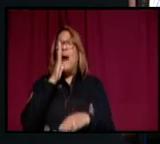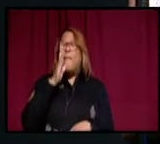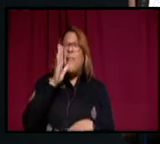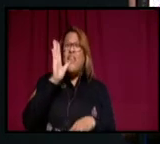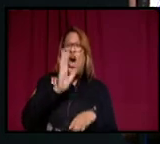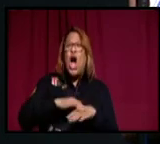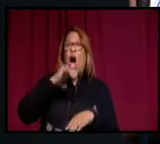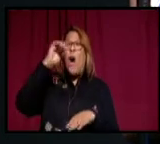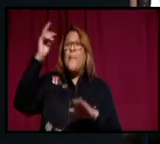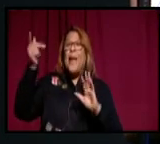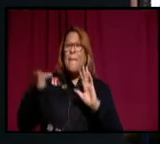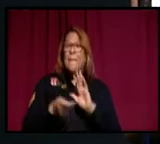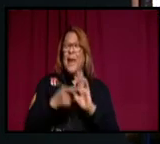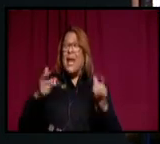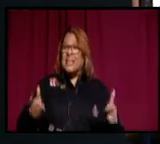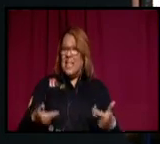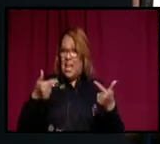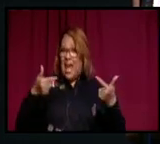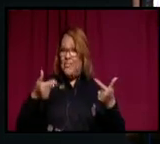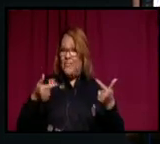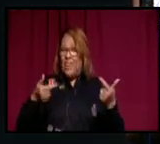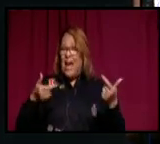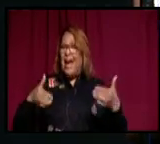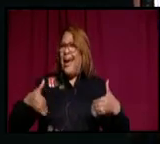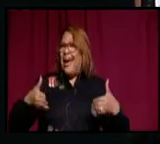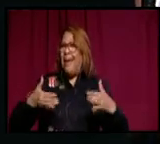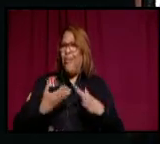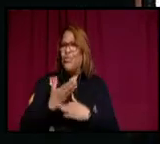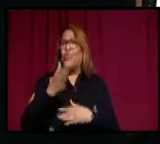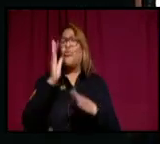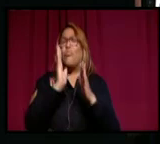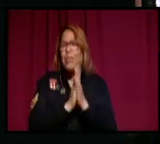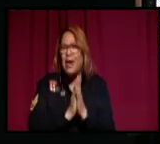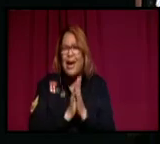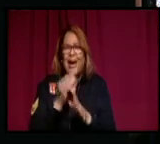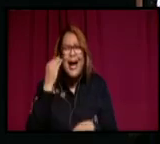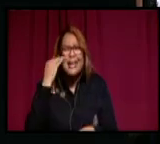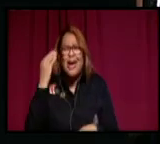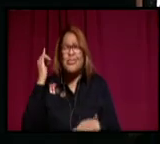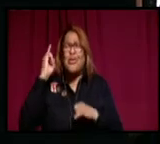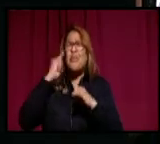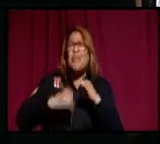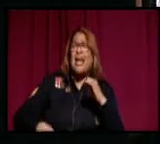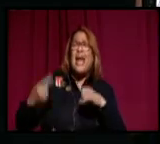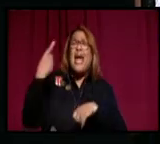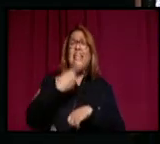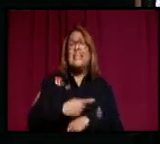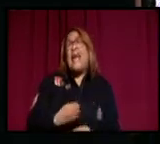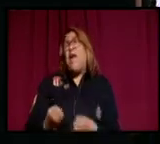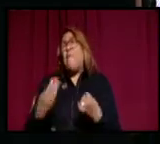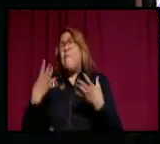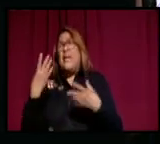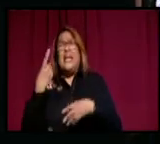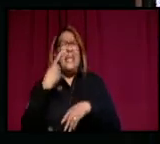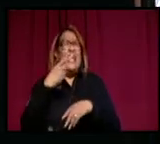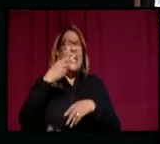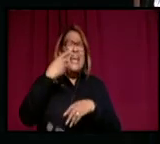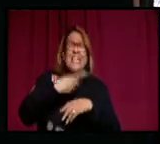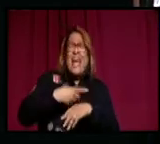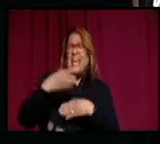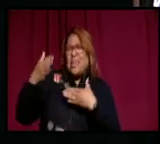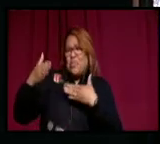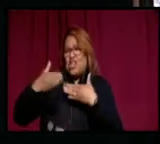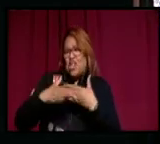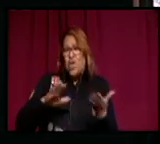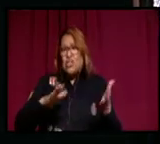prayer. And there were so many days that I thought it would be my last day. I've had so many days close to death. And then, like I said, the day